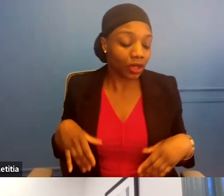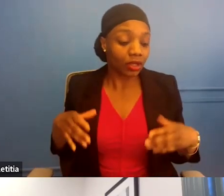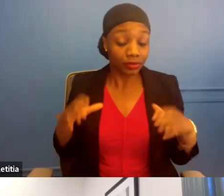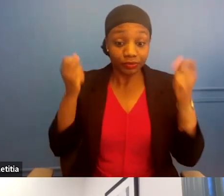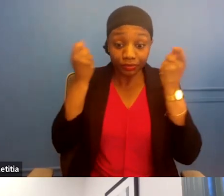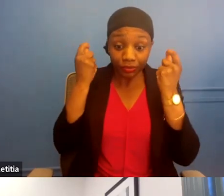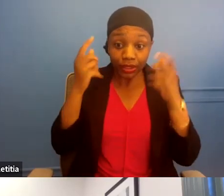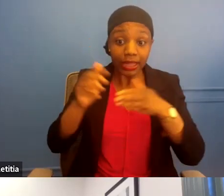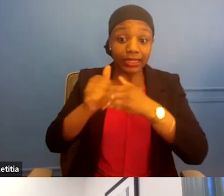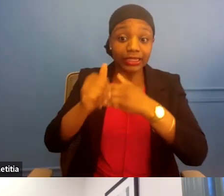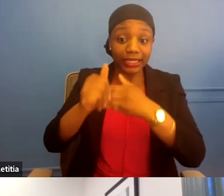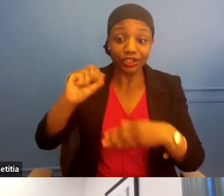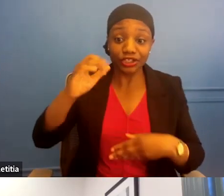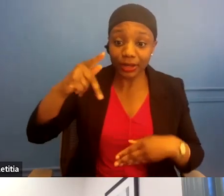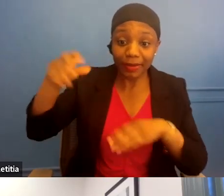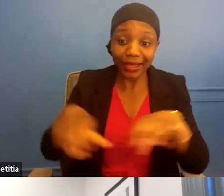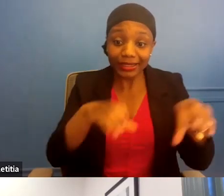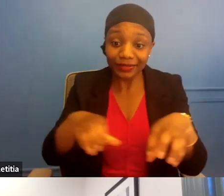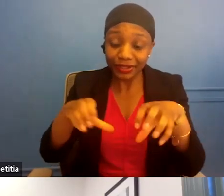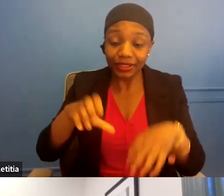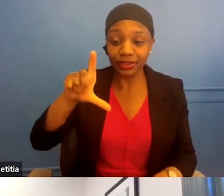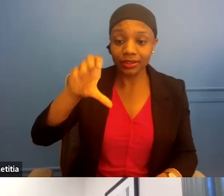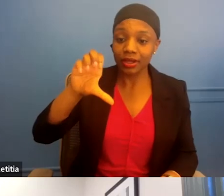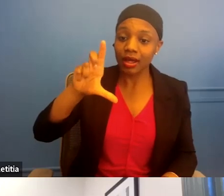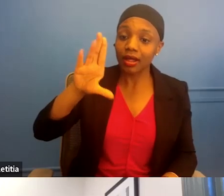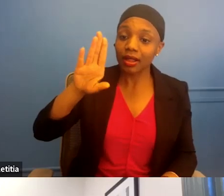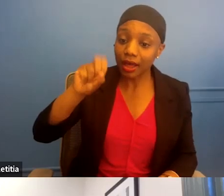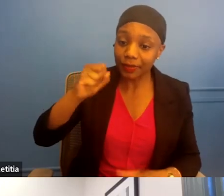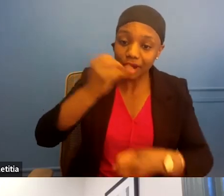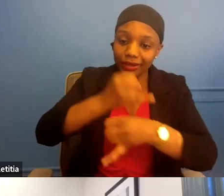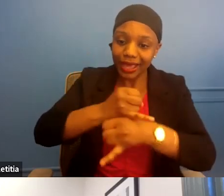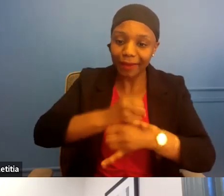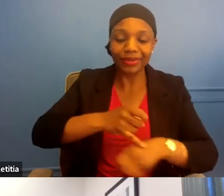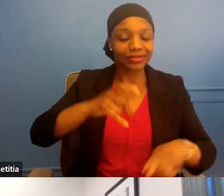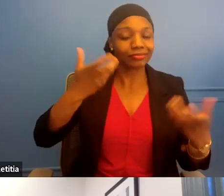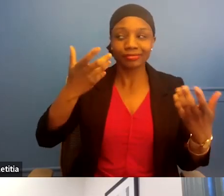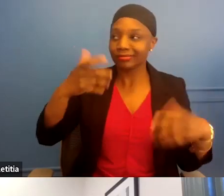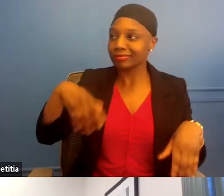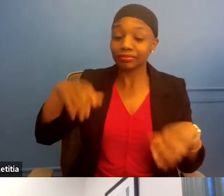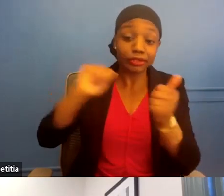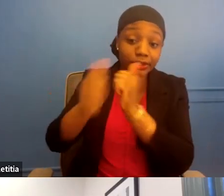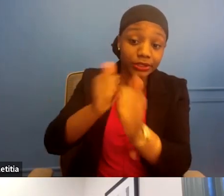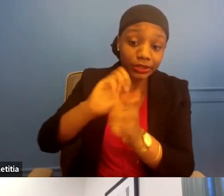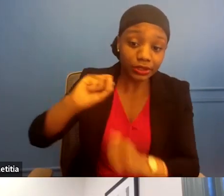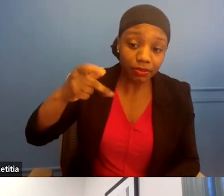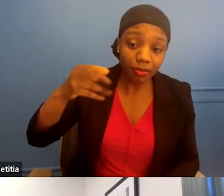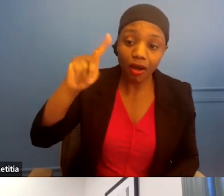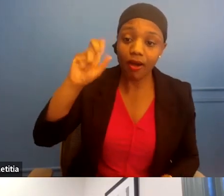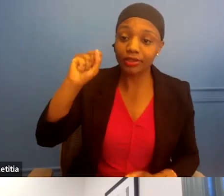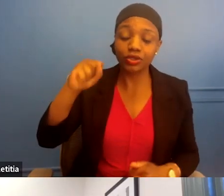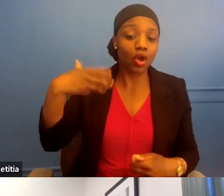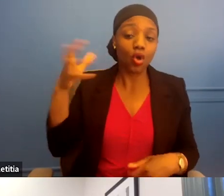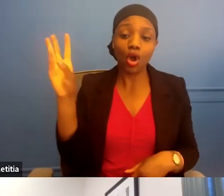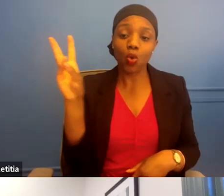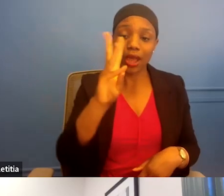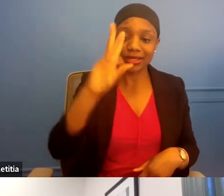leadership activities and clubs on campus and all the different offerings, whether it's sports or West African